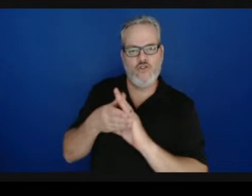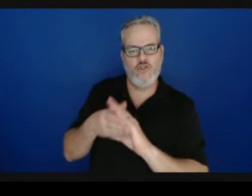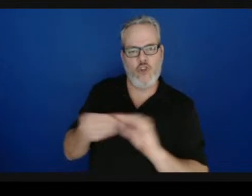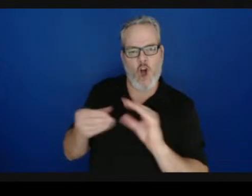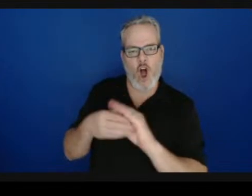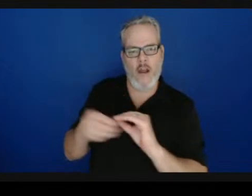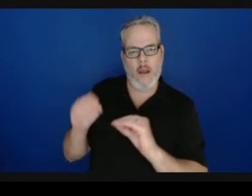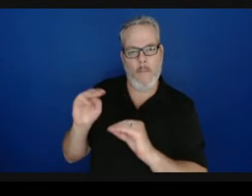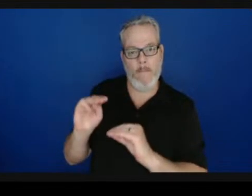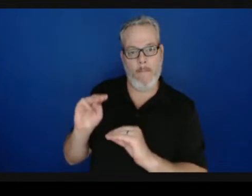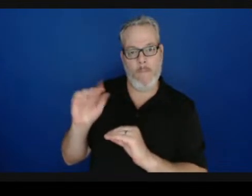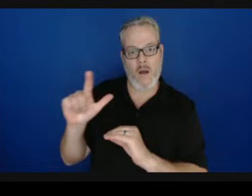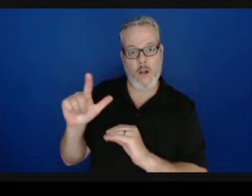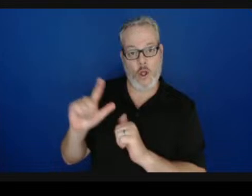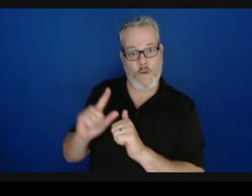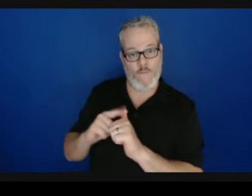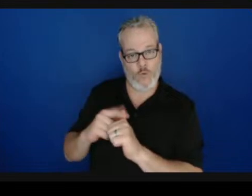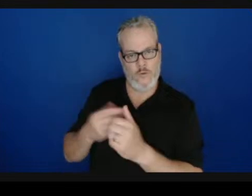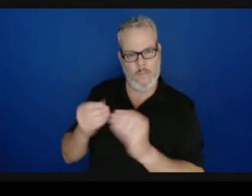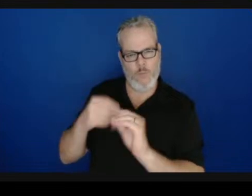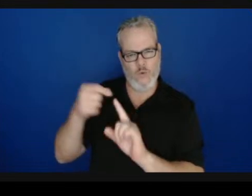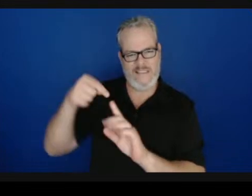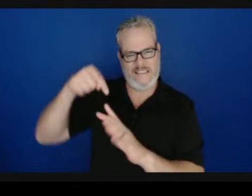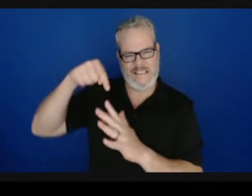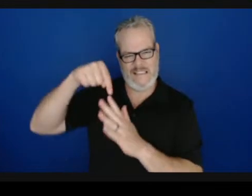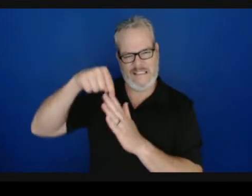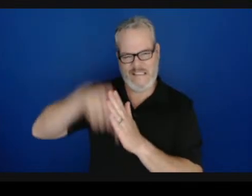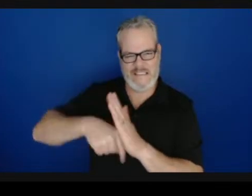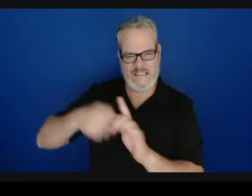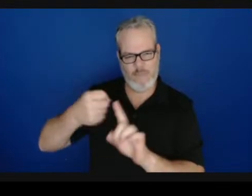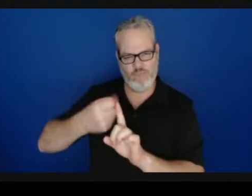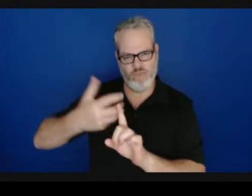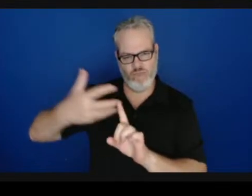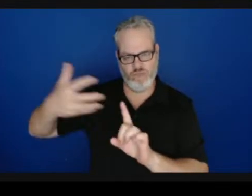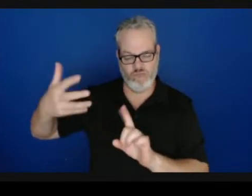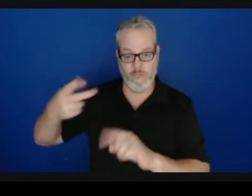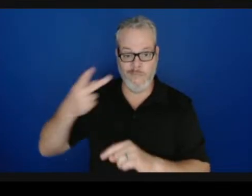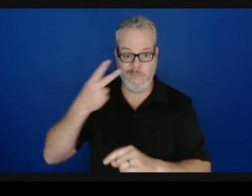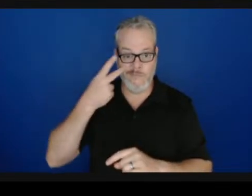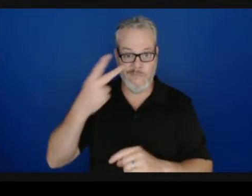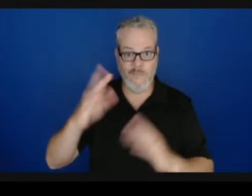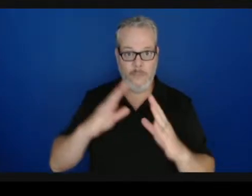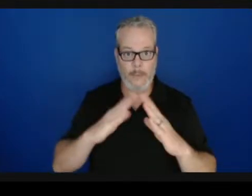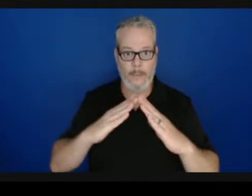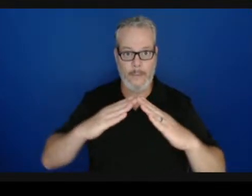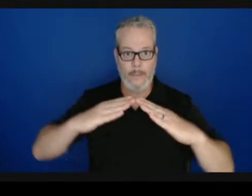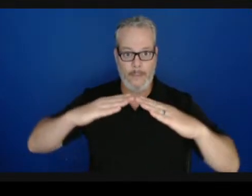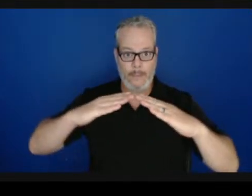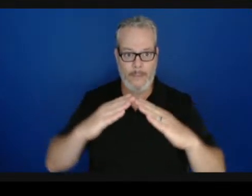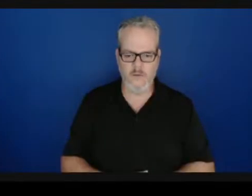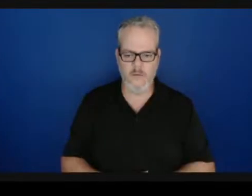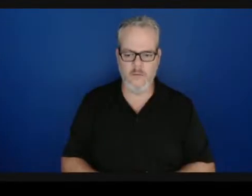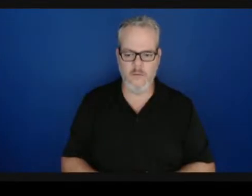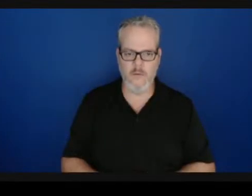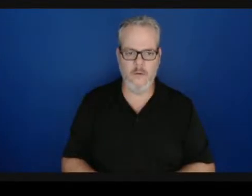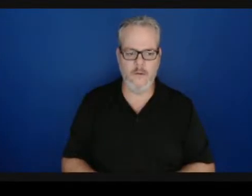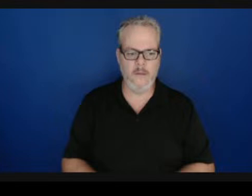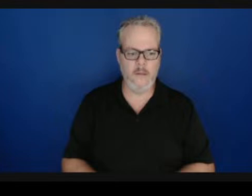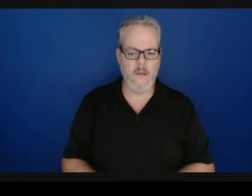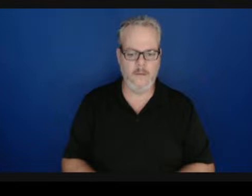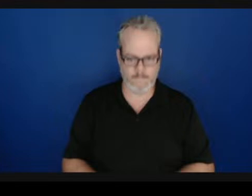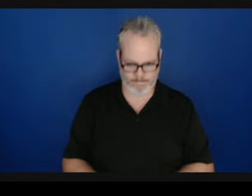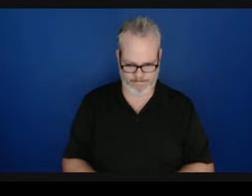first, just in slightly more detail. Right, here is a summit tilt on Mauna Loa. Well, this is not. Thank